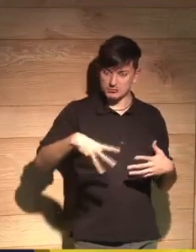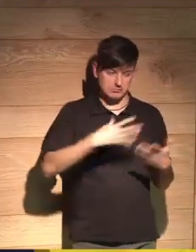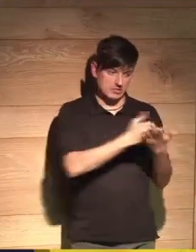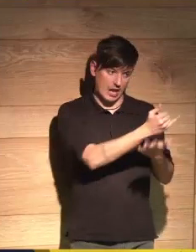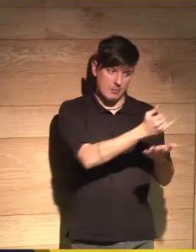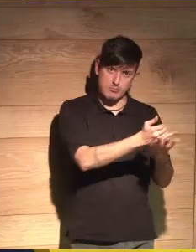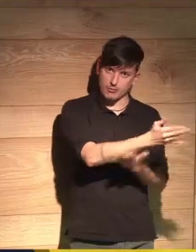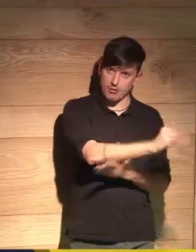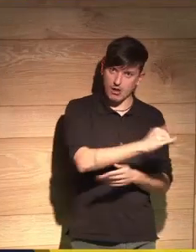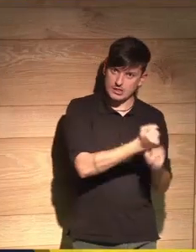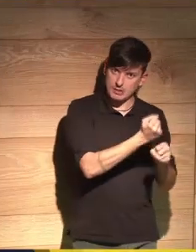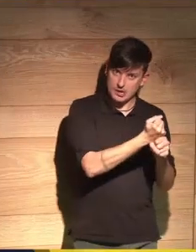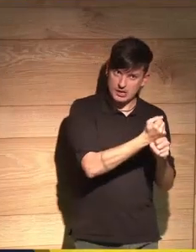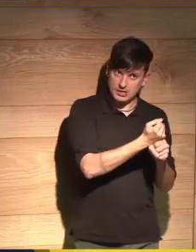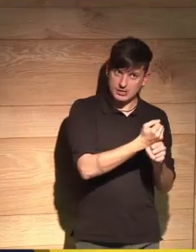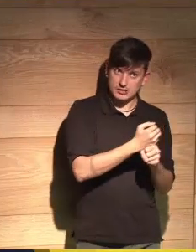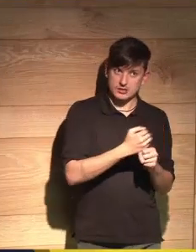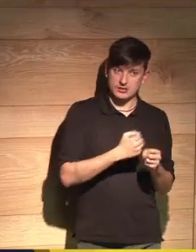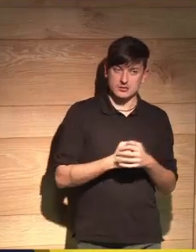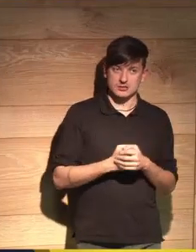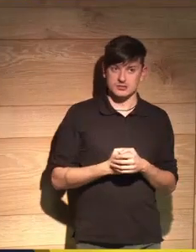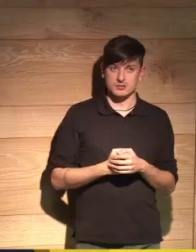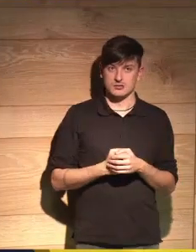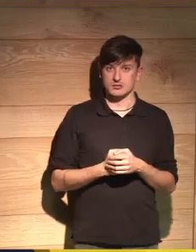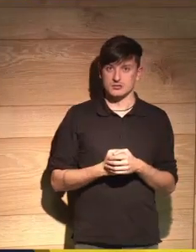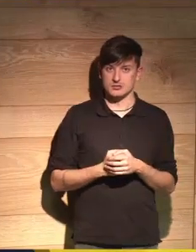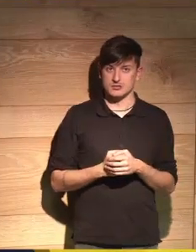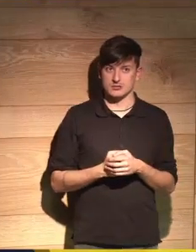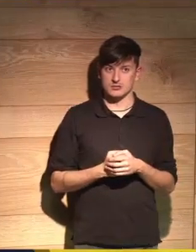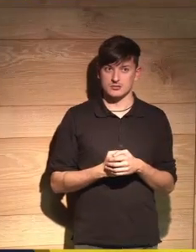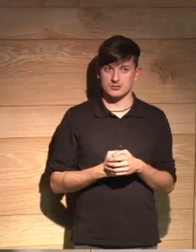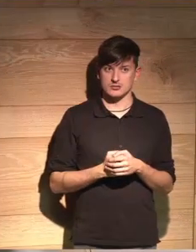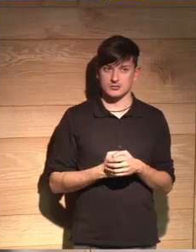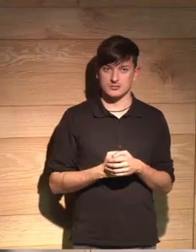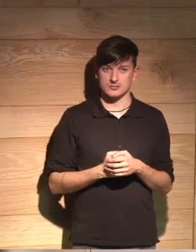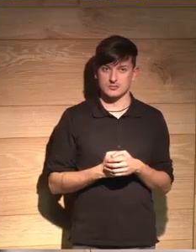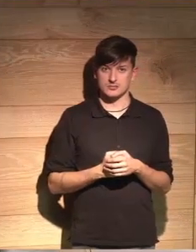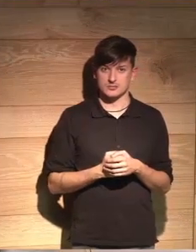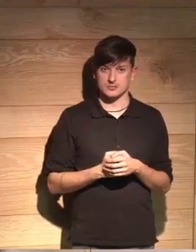in 6 kilometers away we can